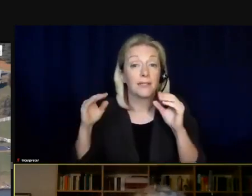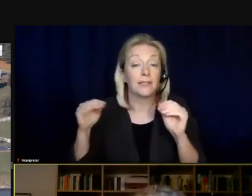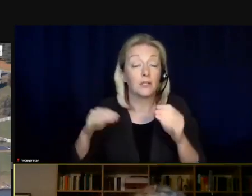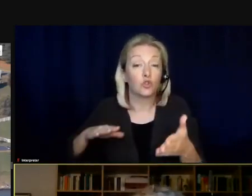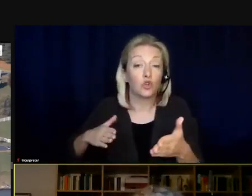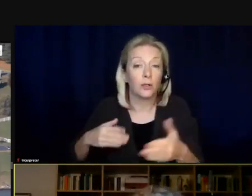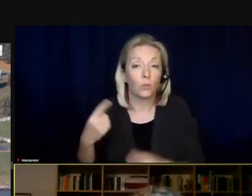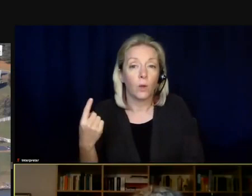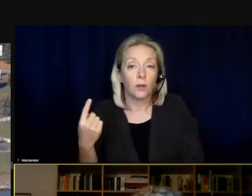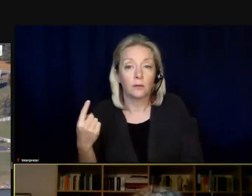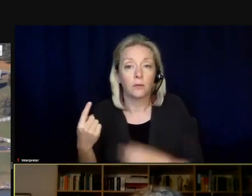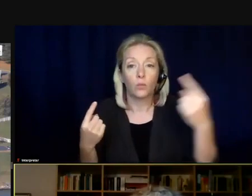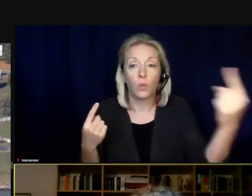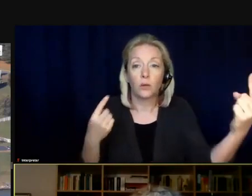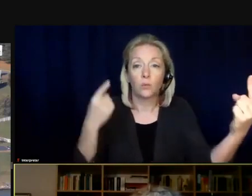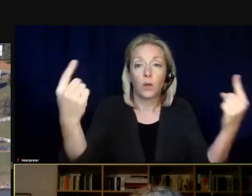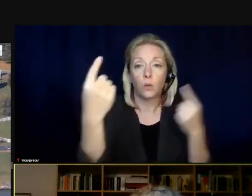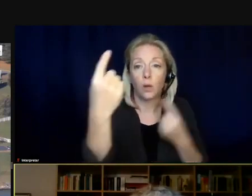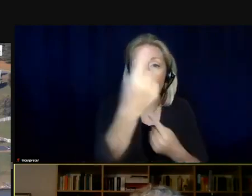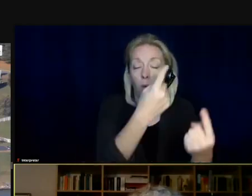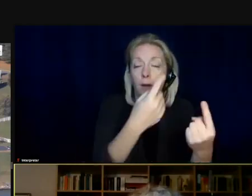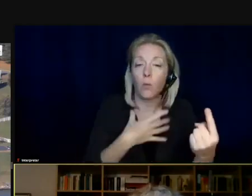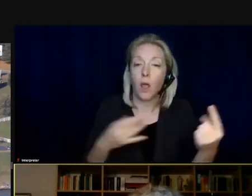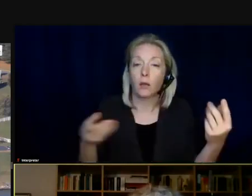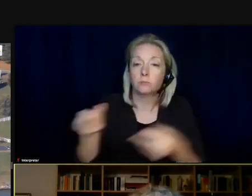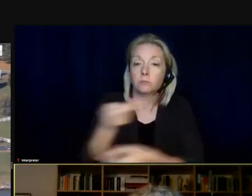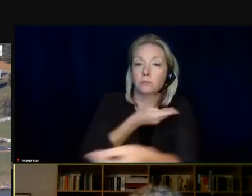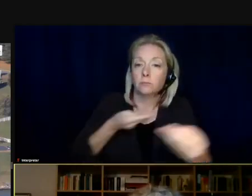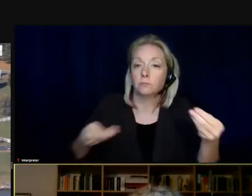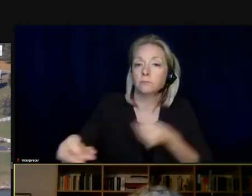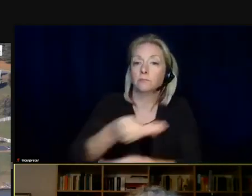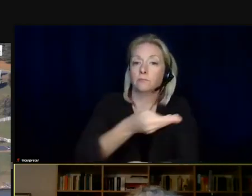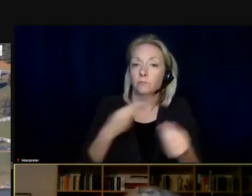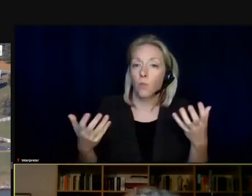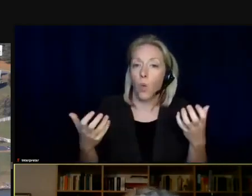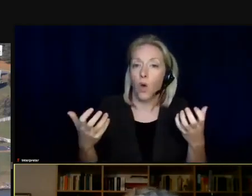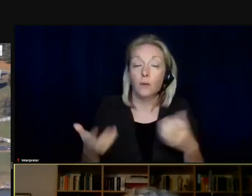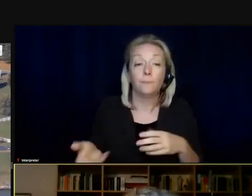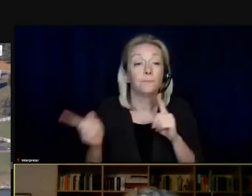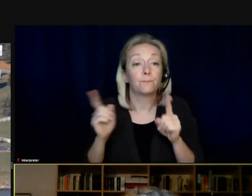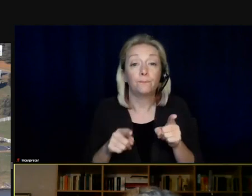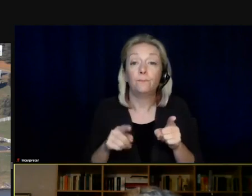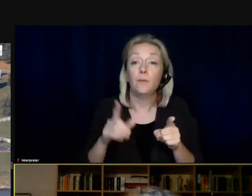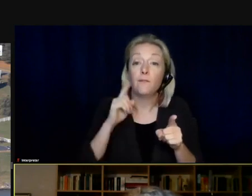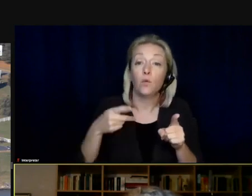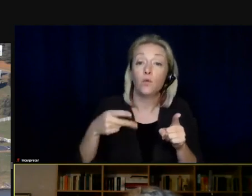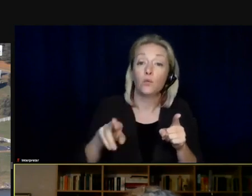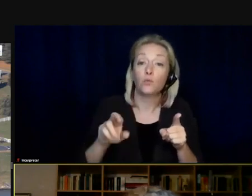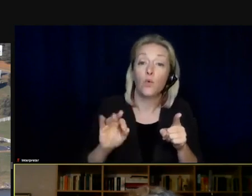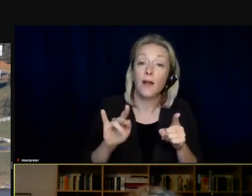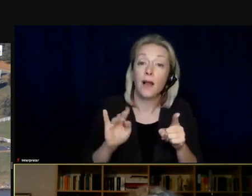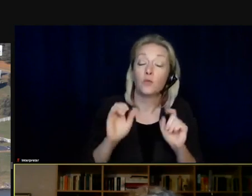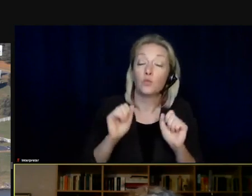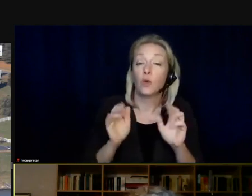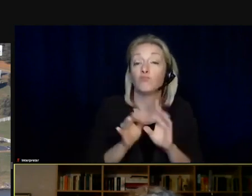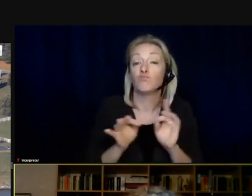said, well, you know, here, when you set up your colleague profile, you can put in any comments you want here,